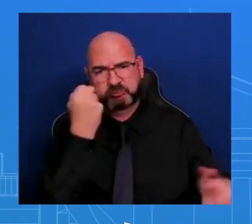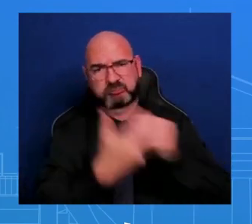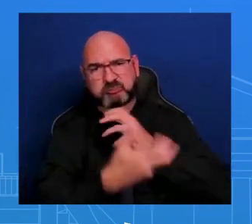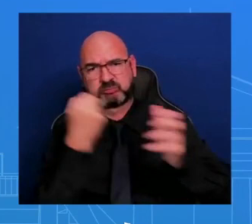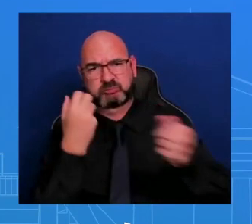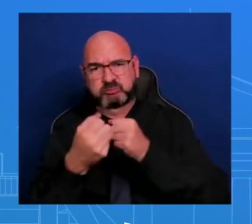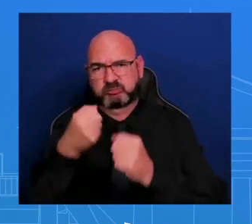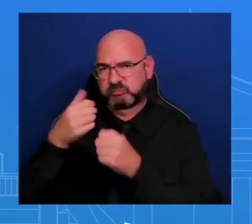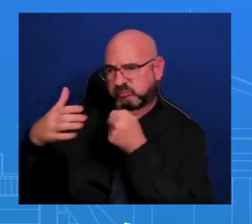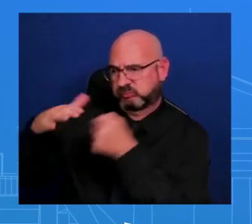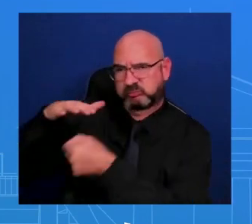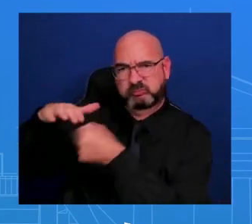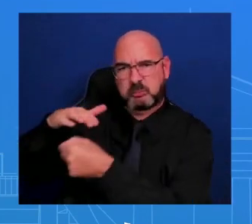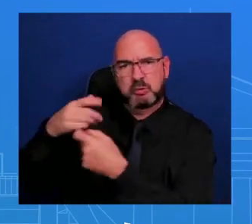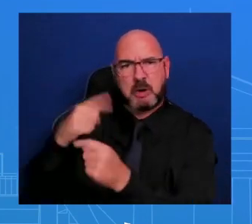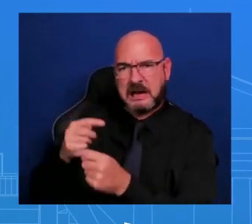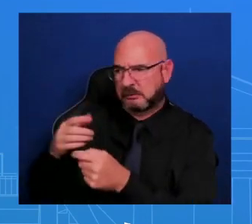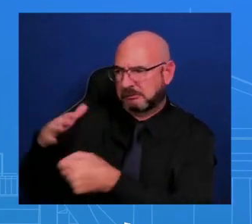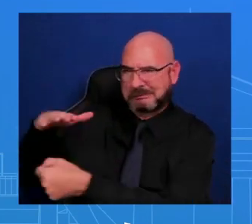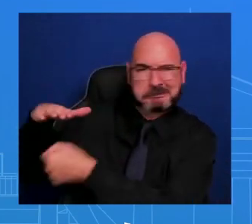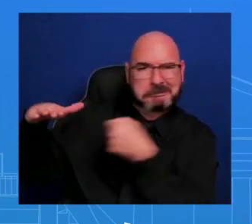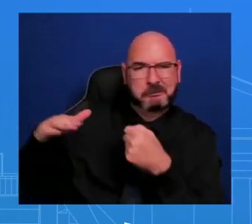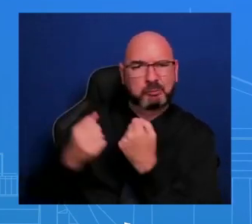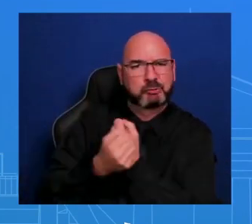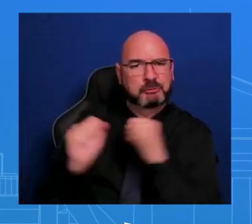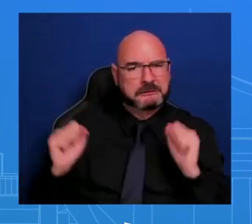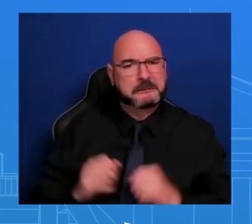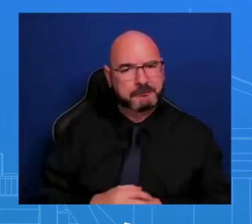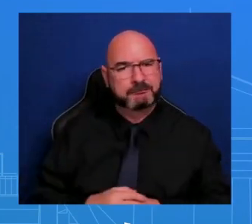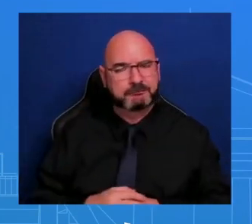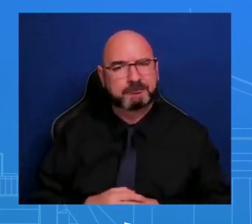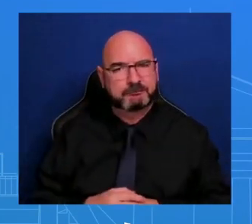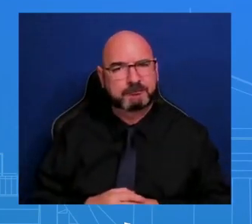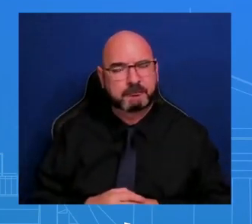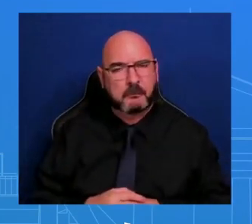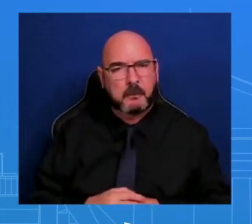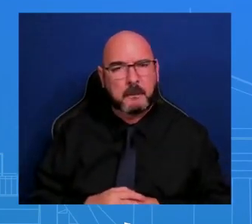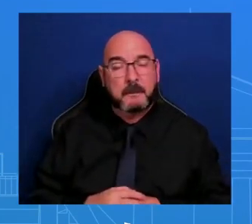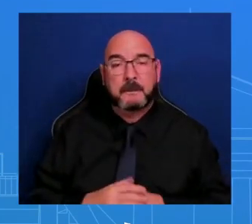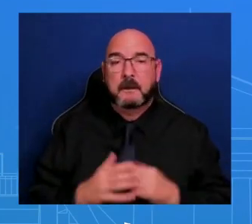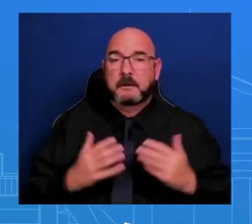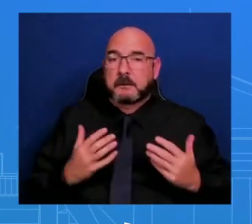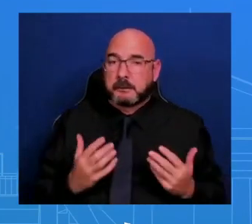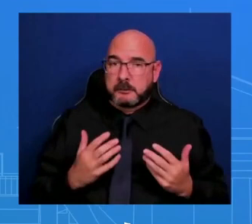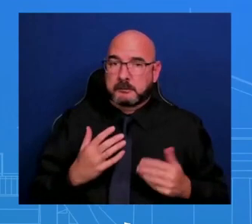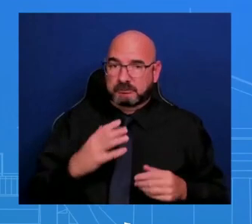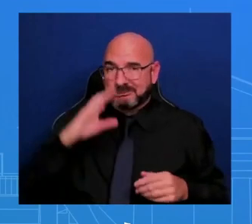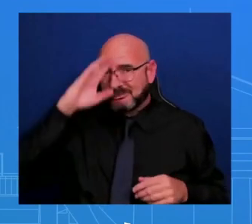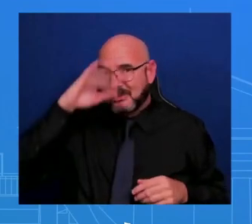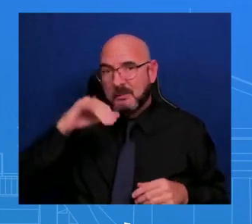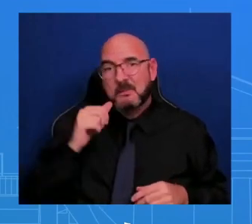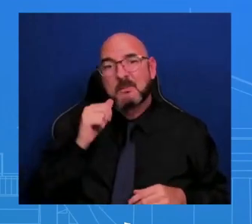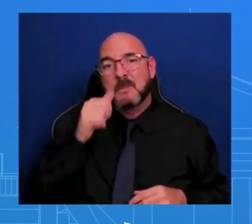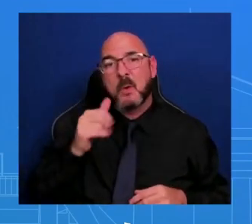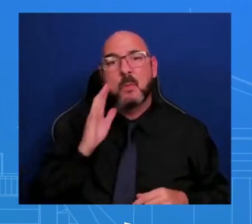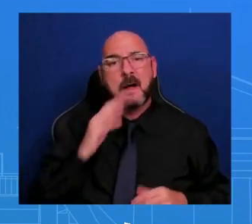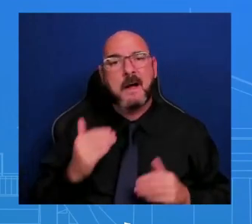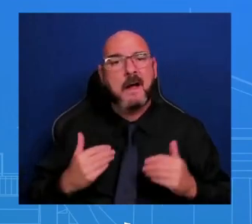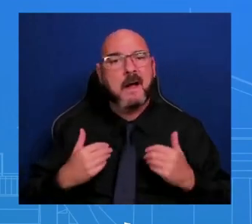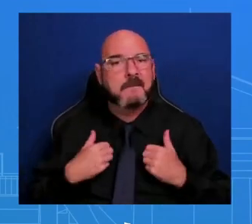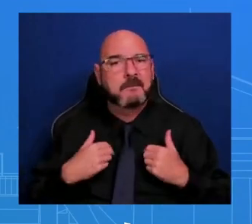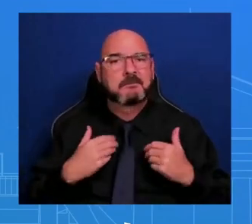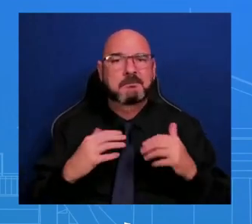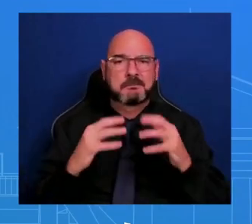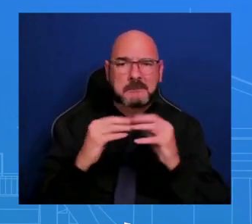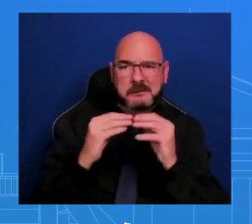yes, we expect the situation in the Middle East to come up in the conversations with Prime Minister Albanese tomorrow. President's looking forward to the state visit. There is an awful